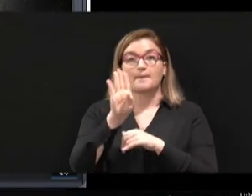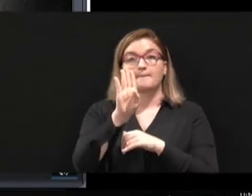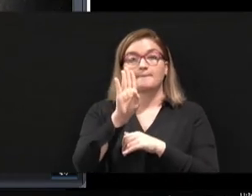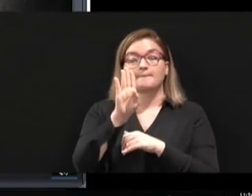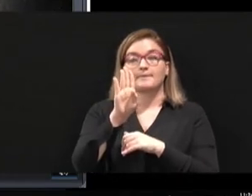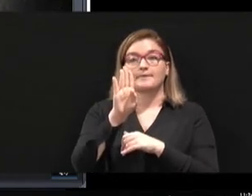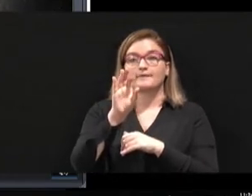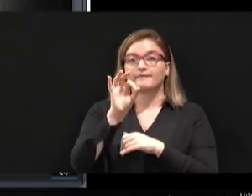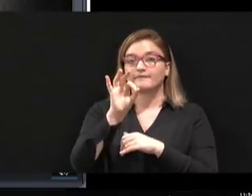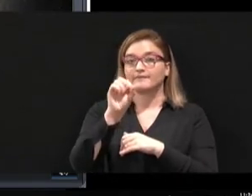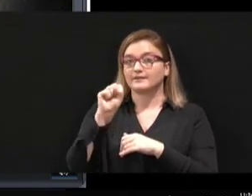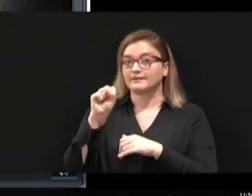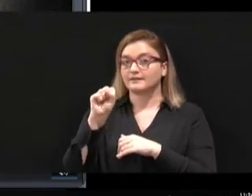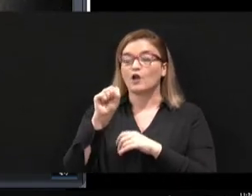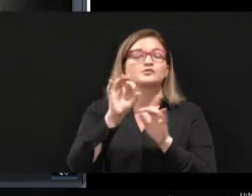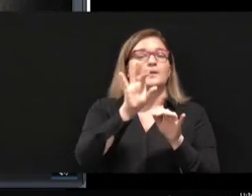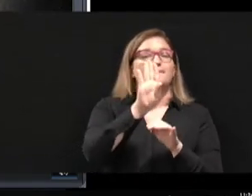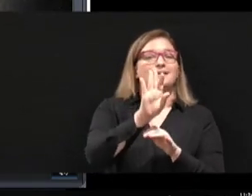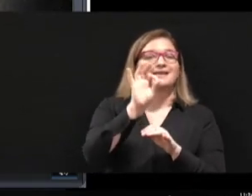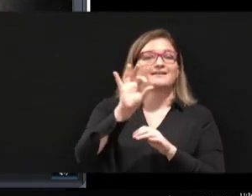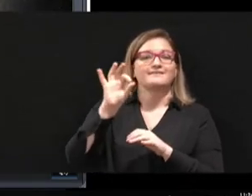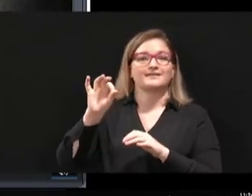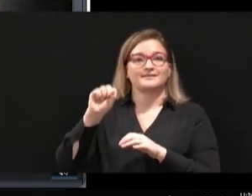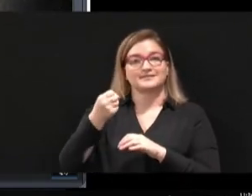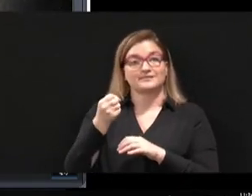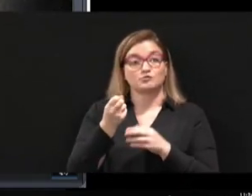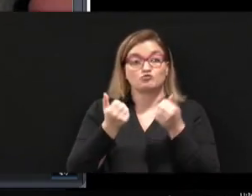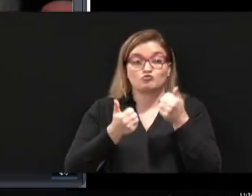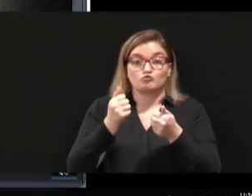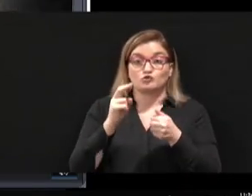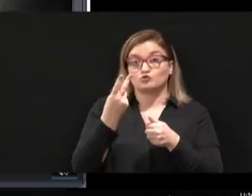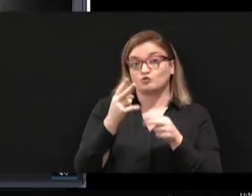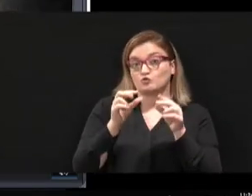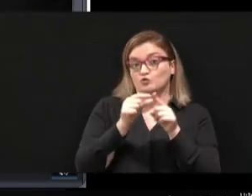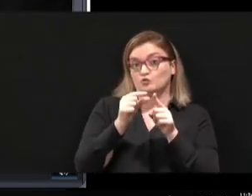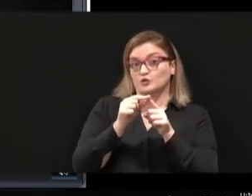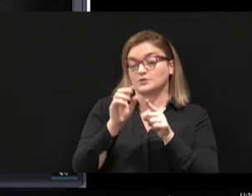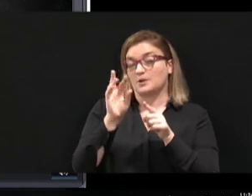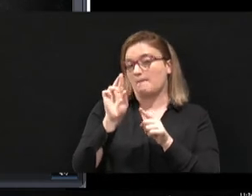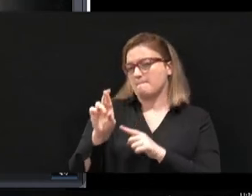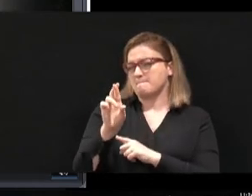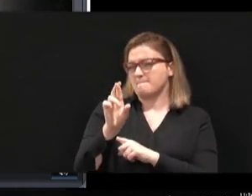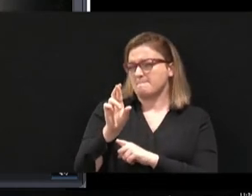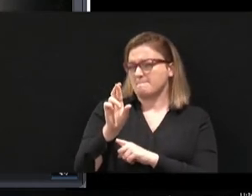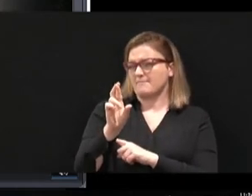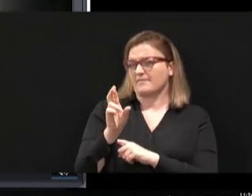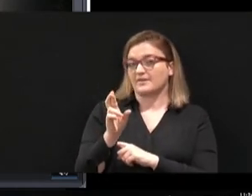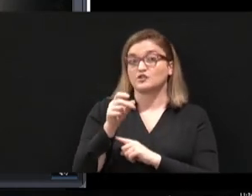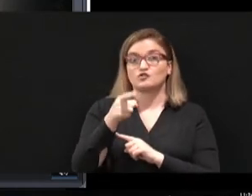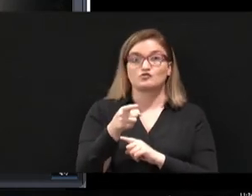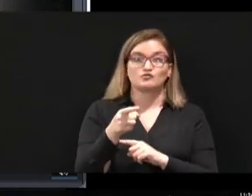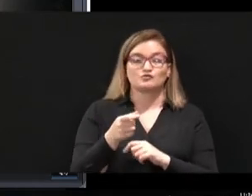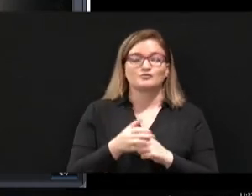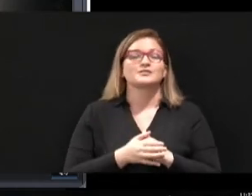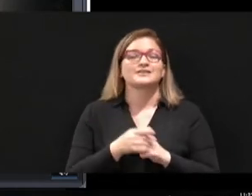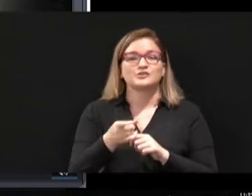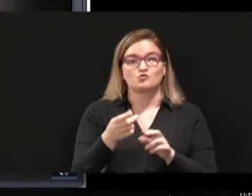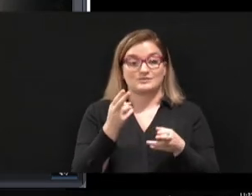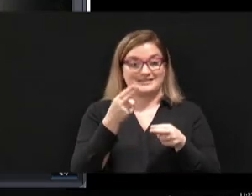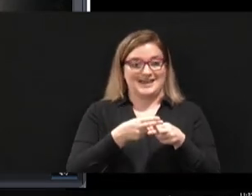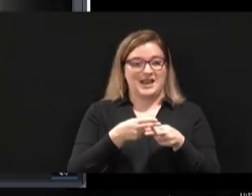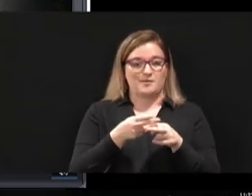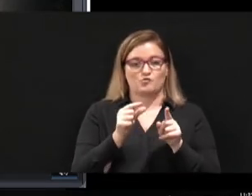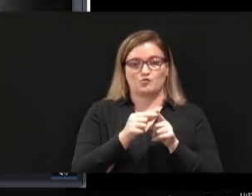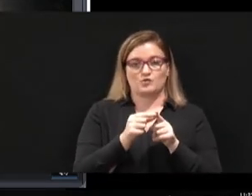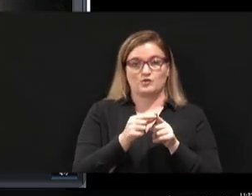BFFs? BFFs, BFFs. Which two words are BFFs? And then you name the words. So if you're doing beginning sounds, you can